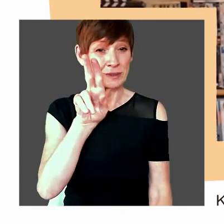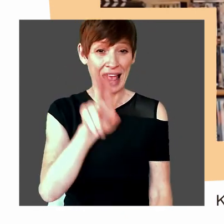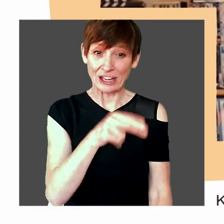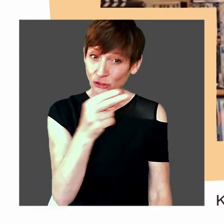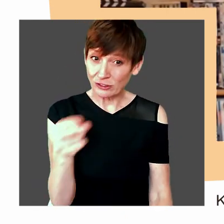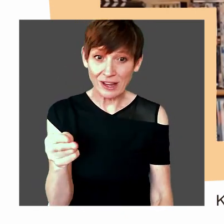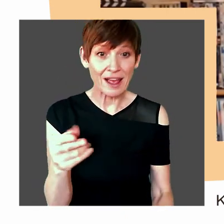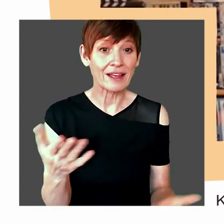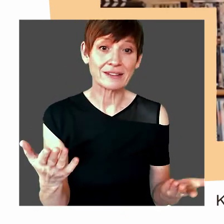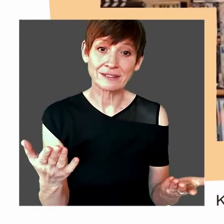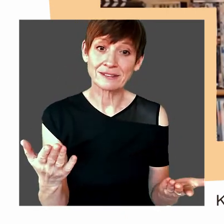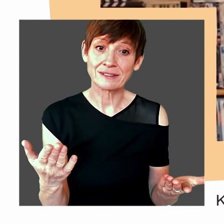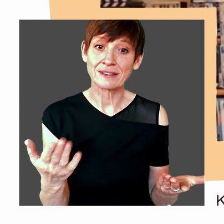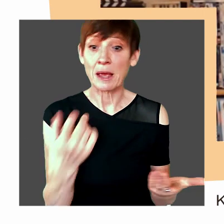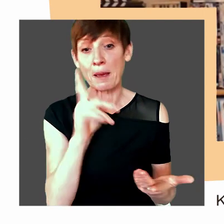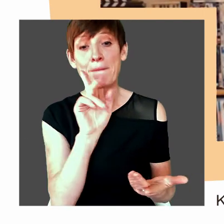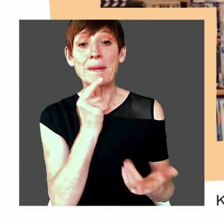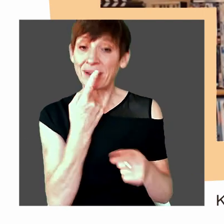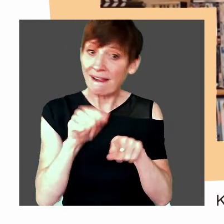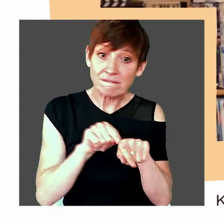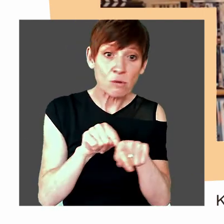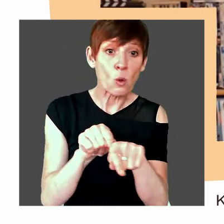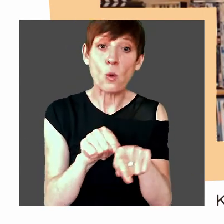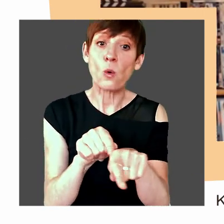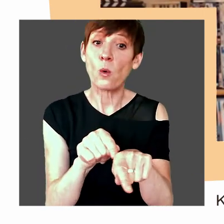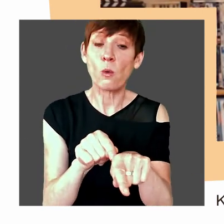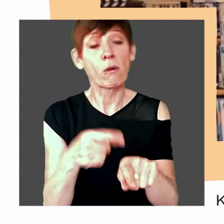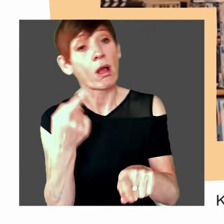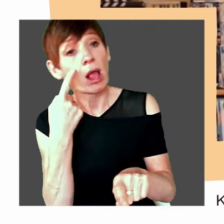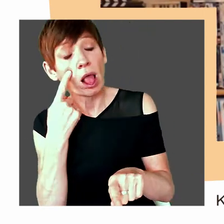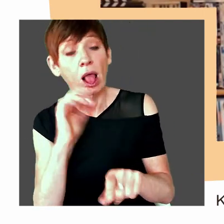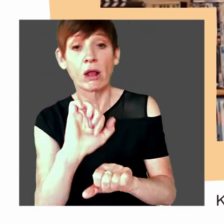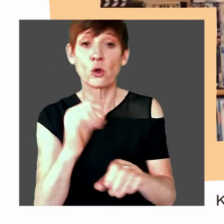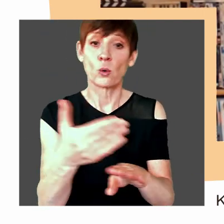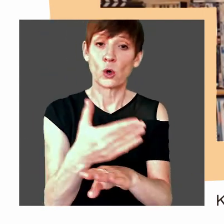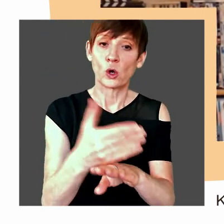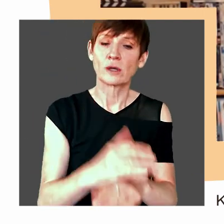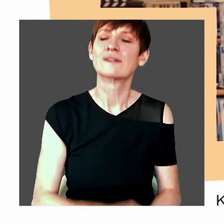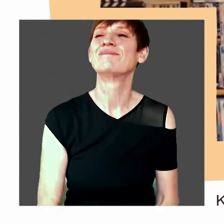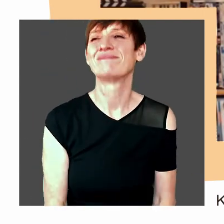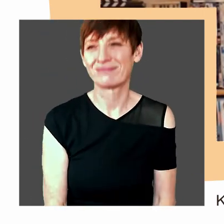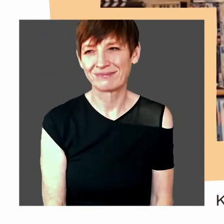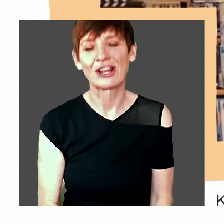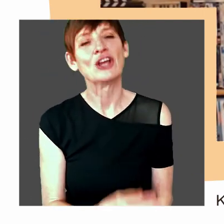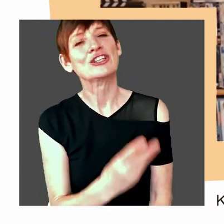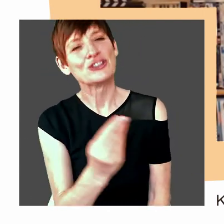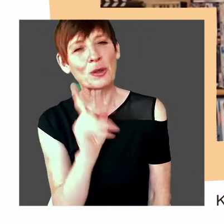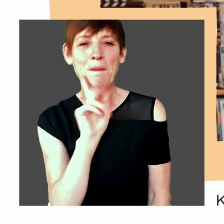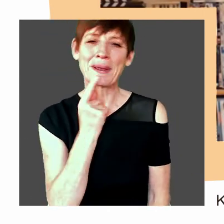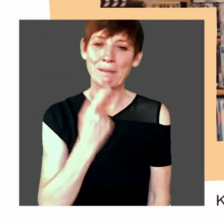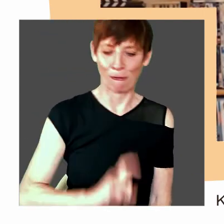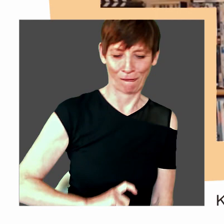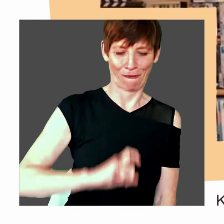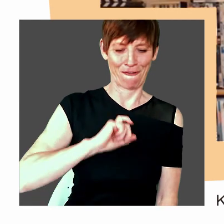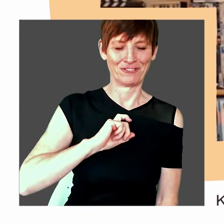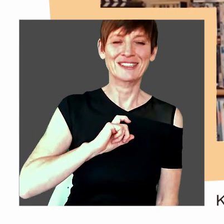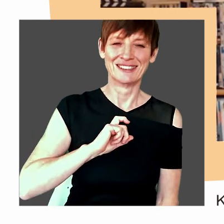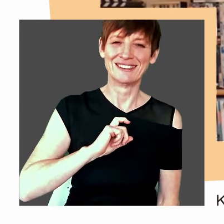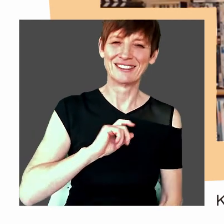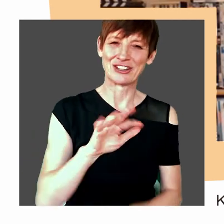know, following these hashtags and see your work. Some people are better at it than others, aren't they? Did you get any help